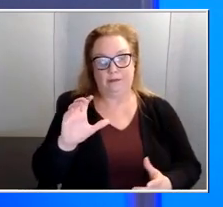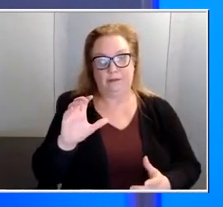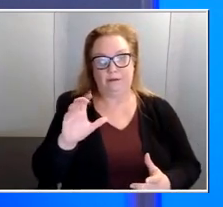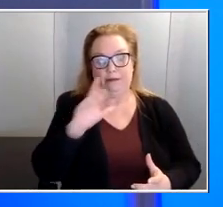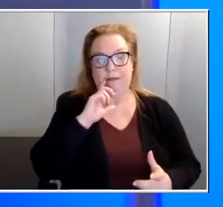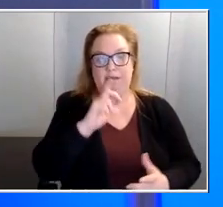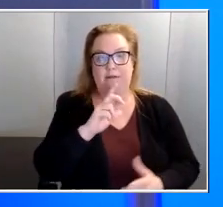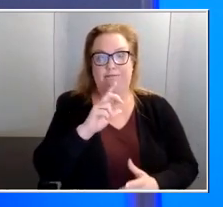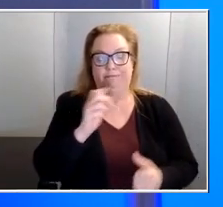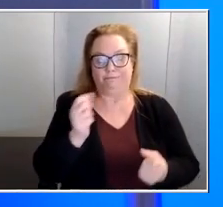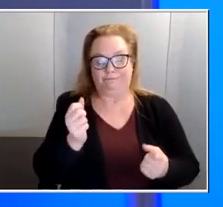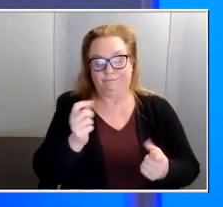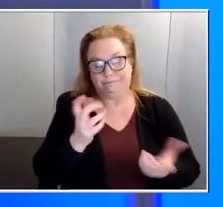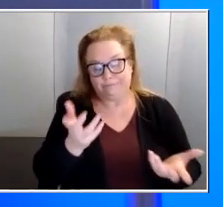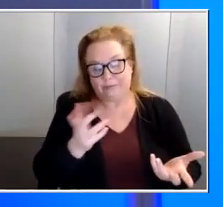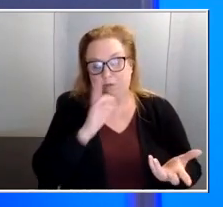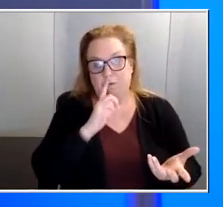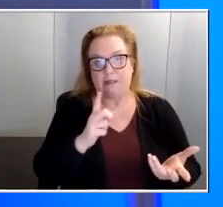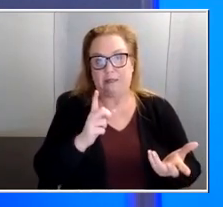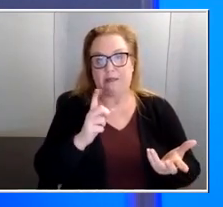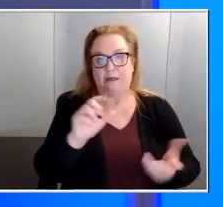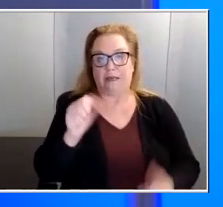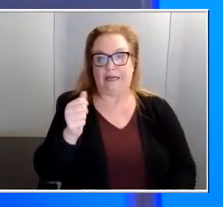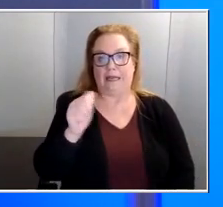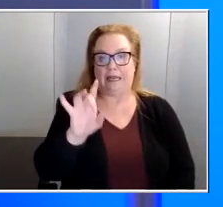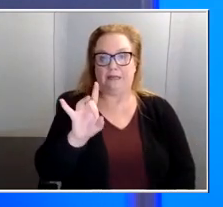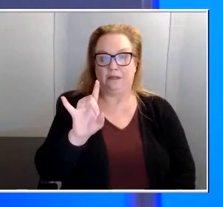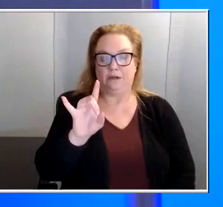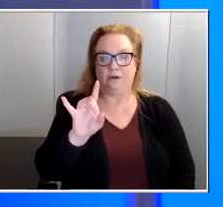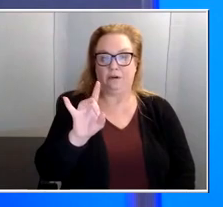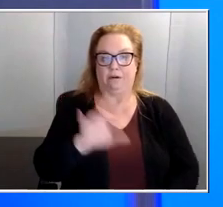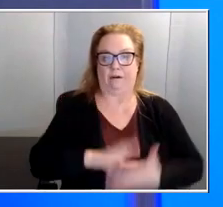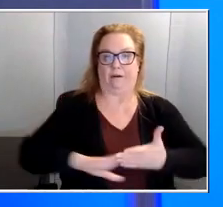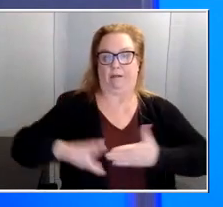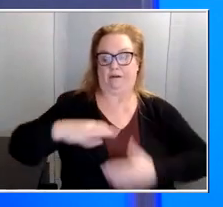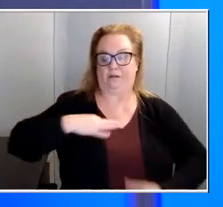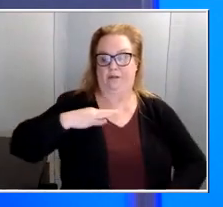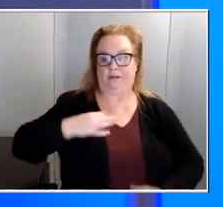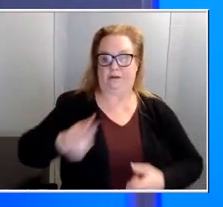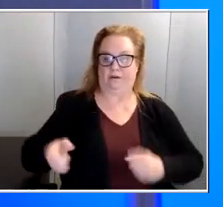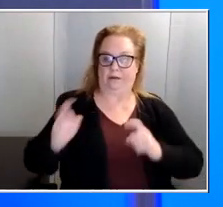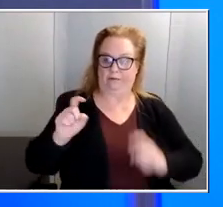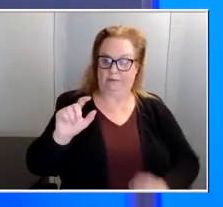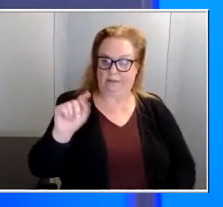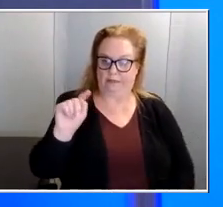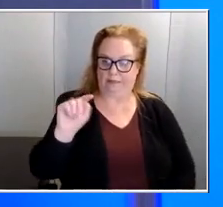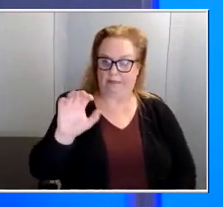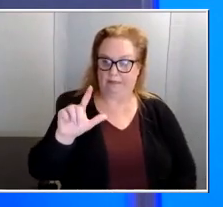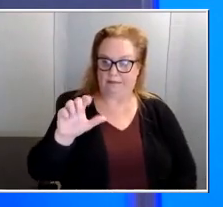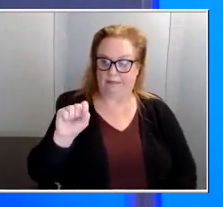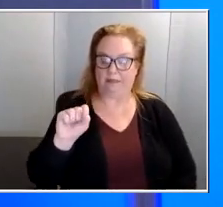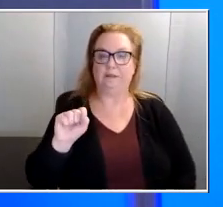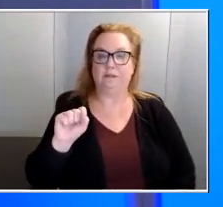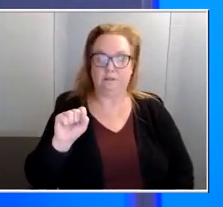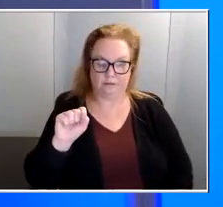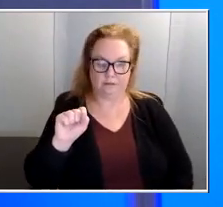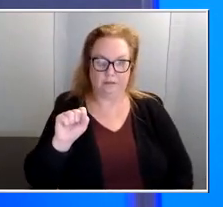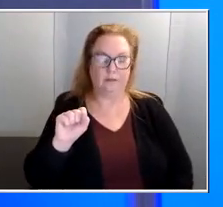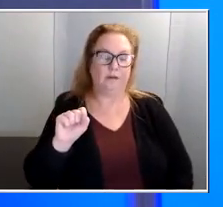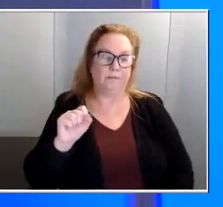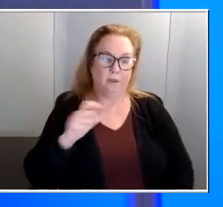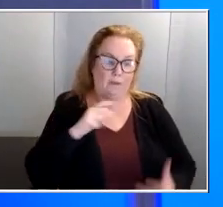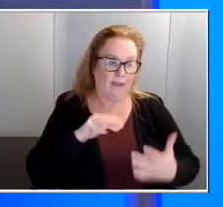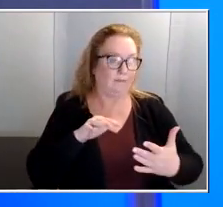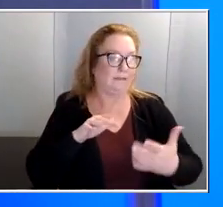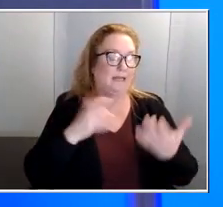place, but rather taking an 18-year-old college volunteer who gives us T cells, genetically engineering those. And we have such studies